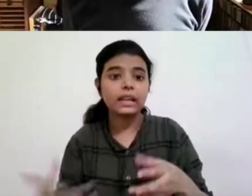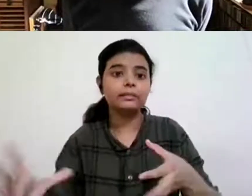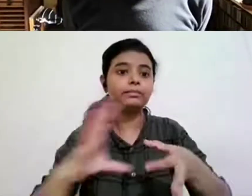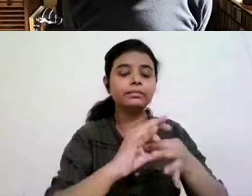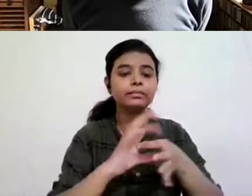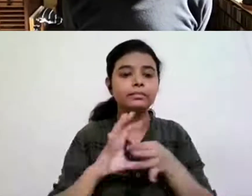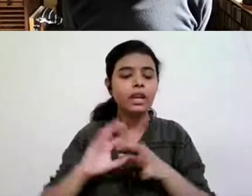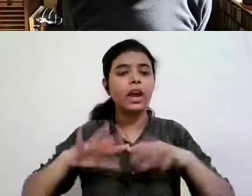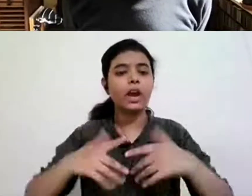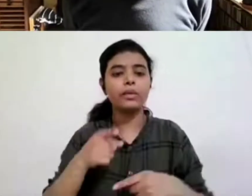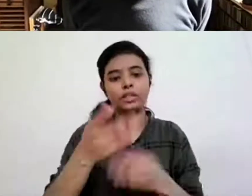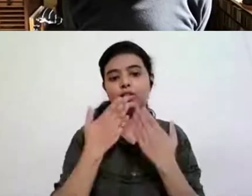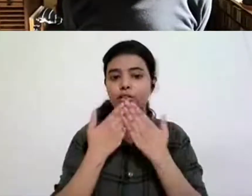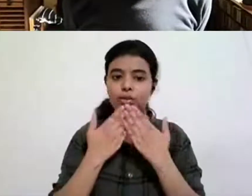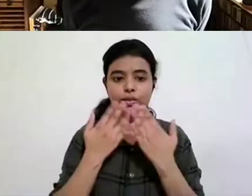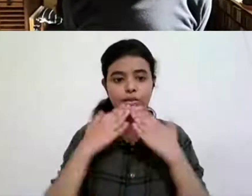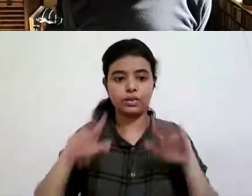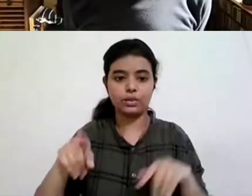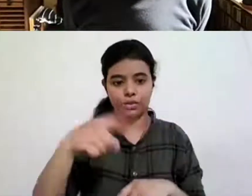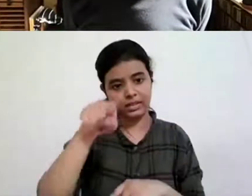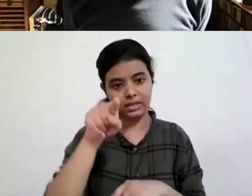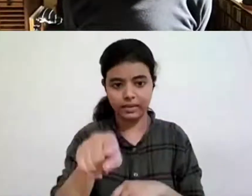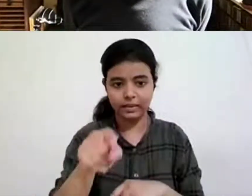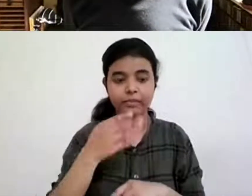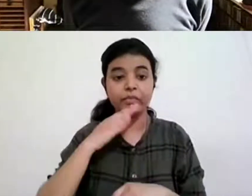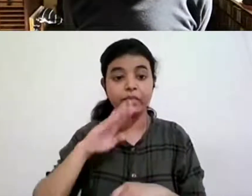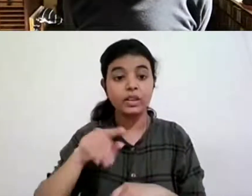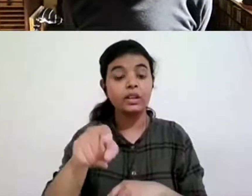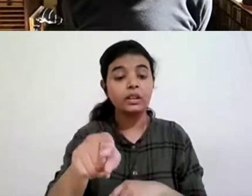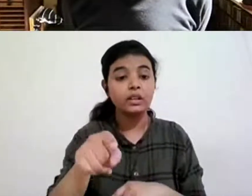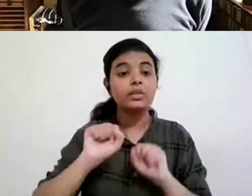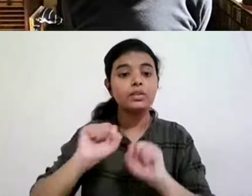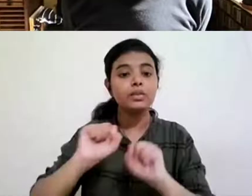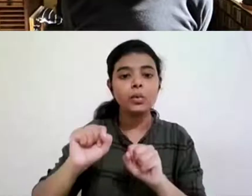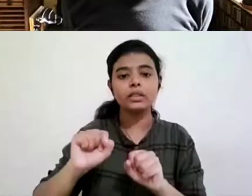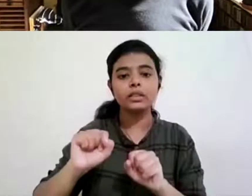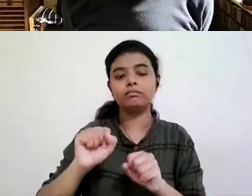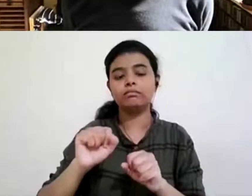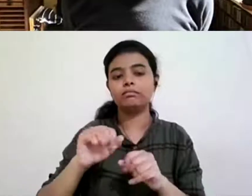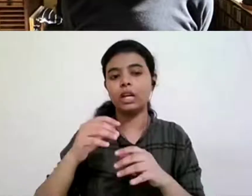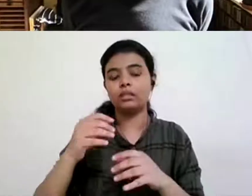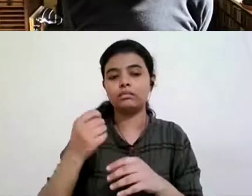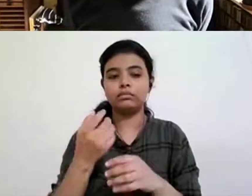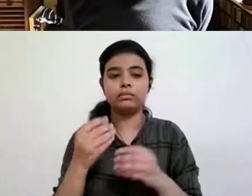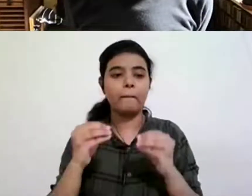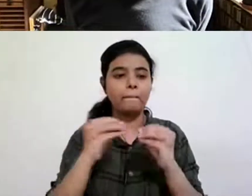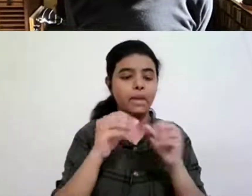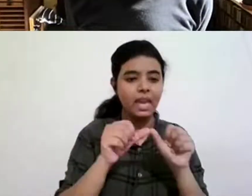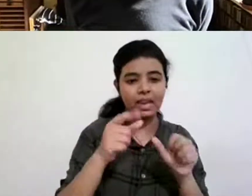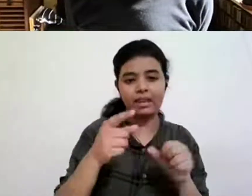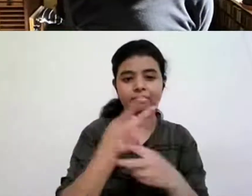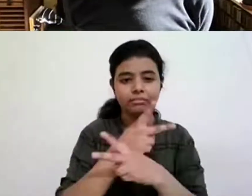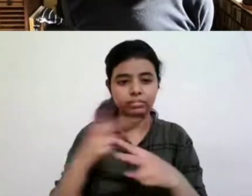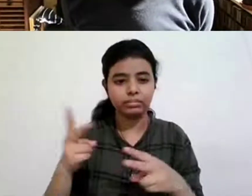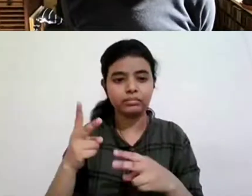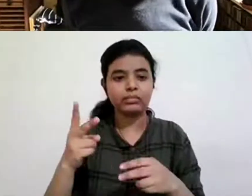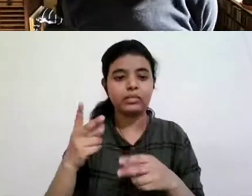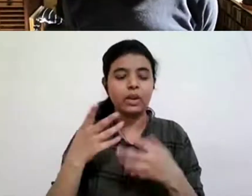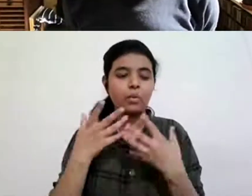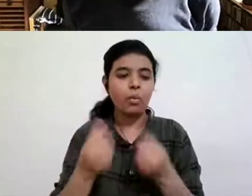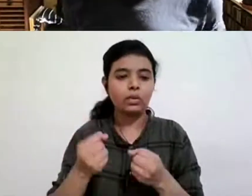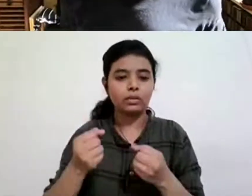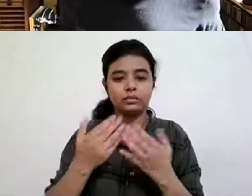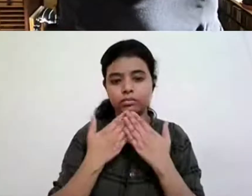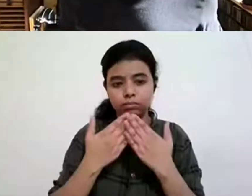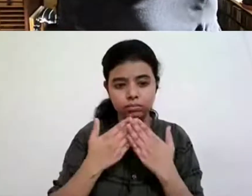was a student, he worked on disability for his graduation project. It was a photo documentary named